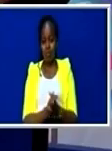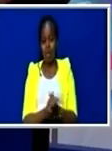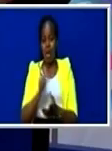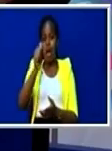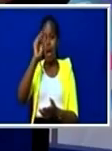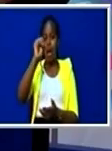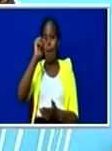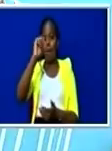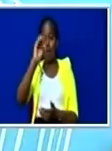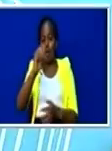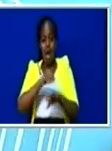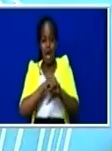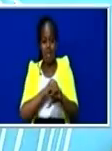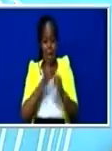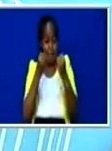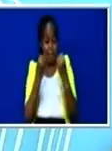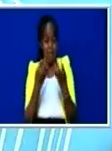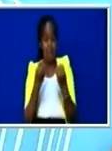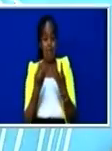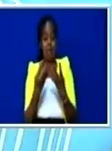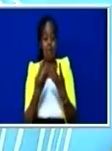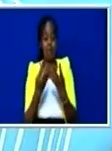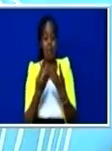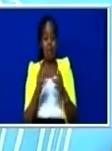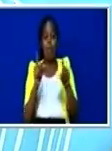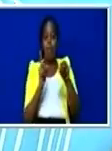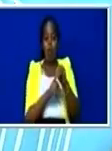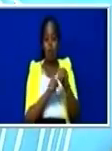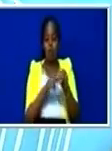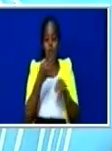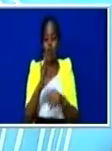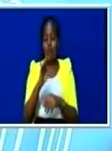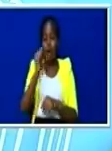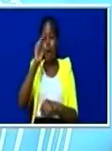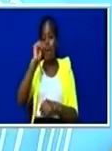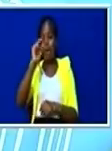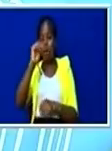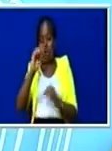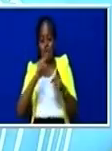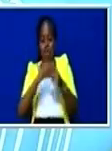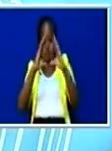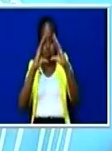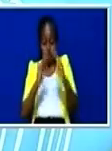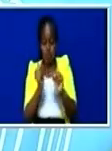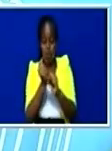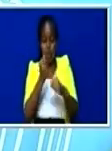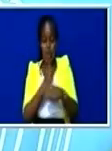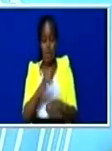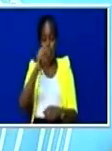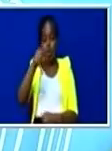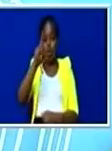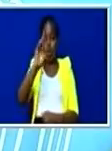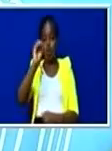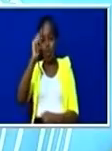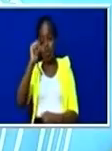amino acids, so many amino acid molecules condensed together form a protein. protein.